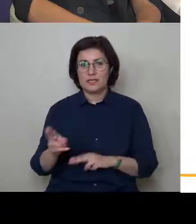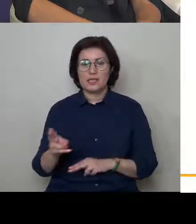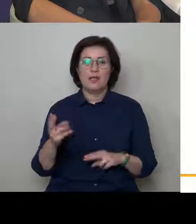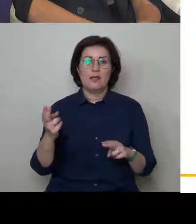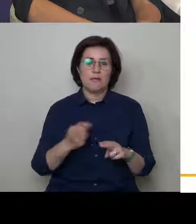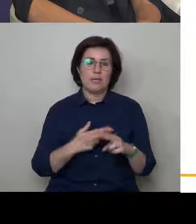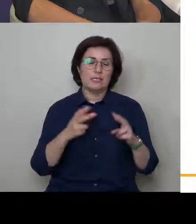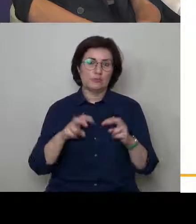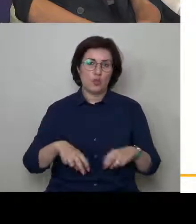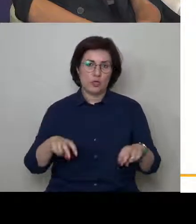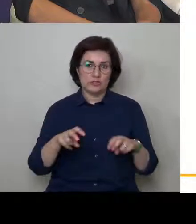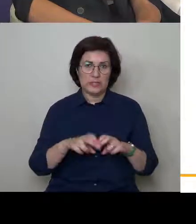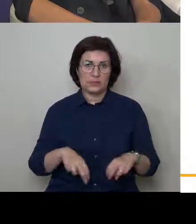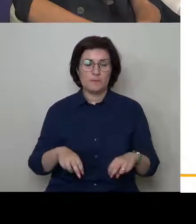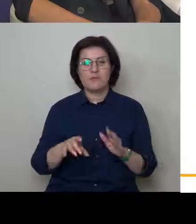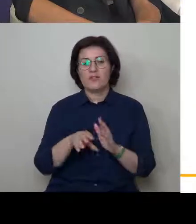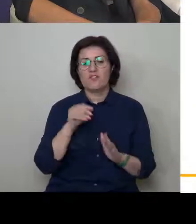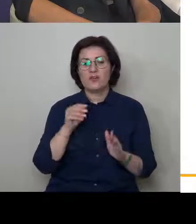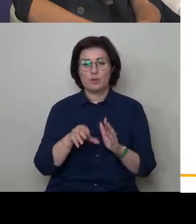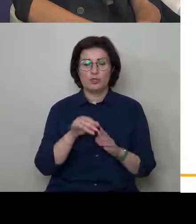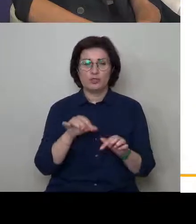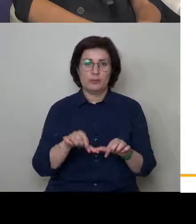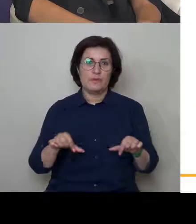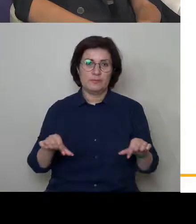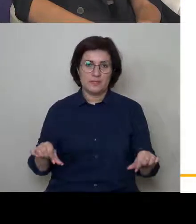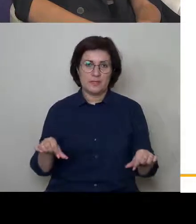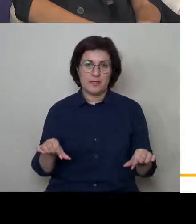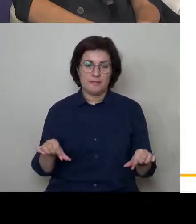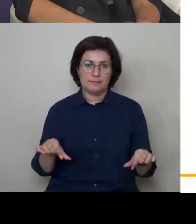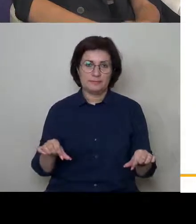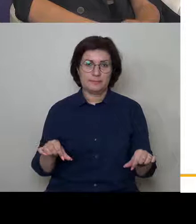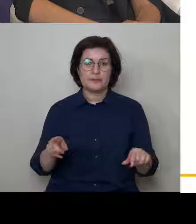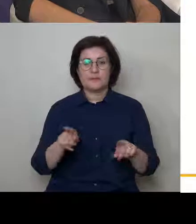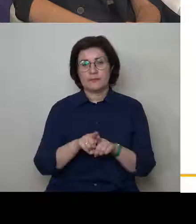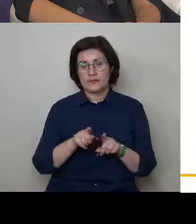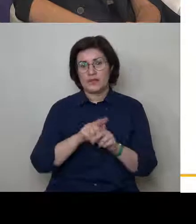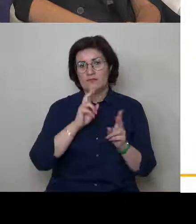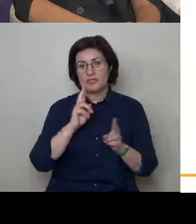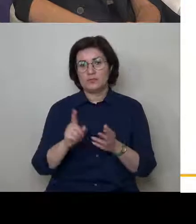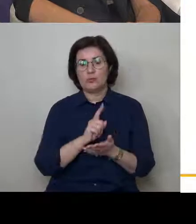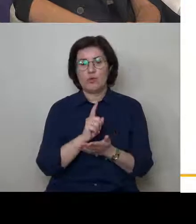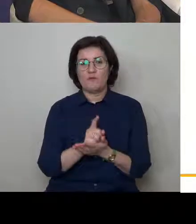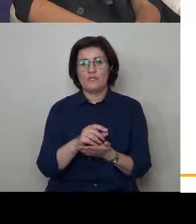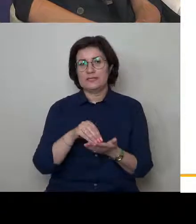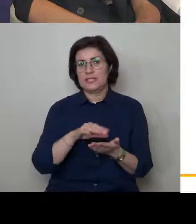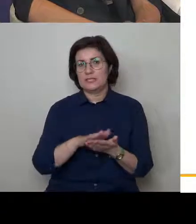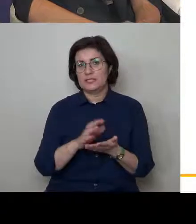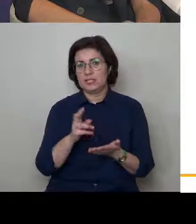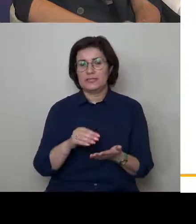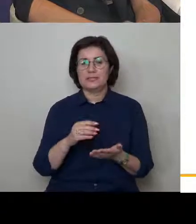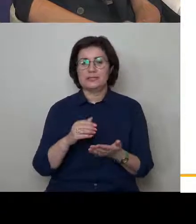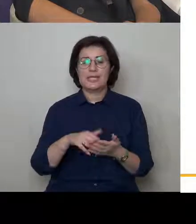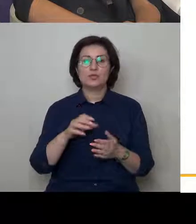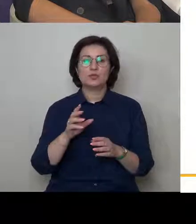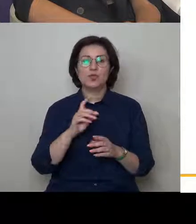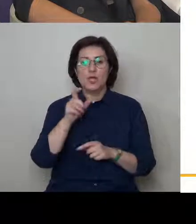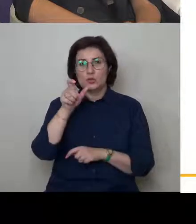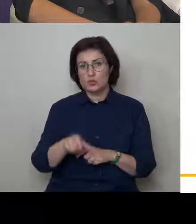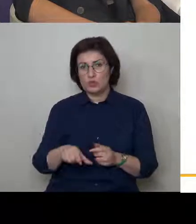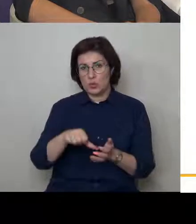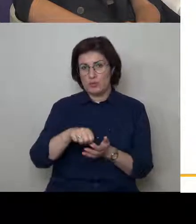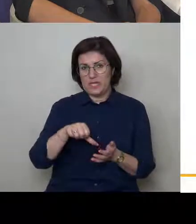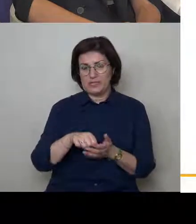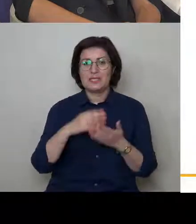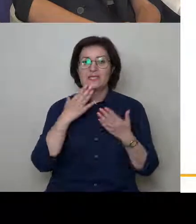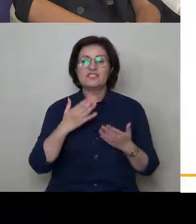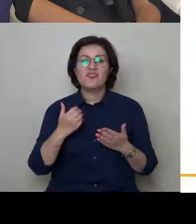that earlier could be one of the reasons why the complaints could just be rejected. The complaint should